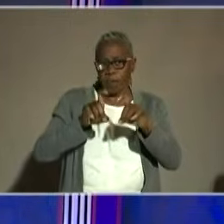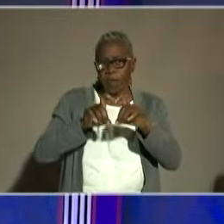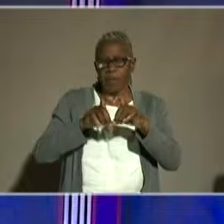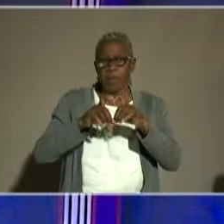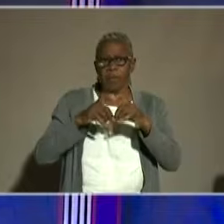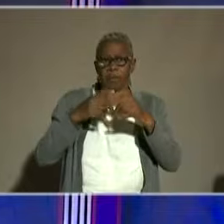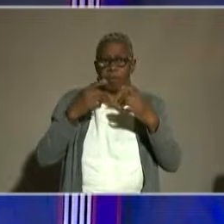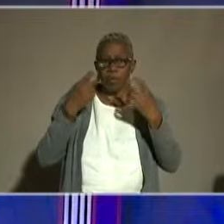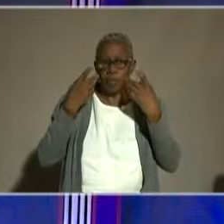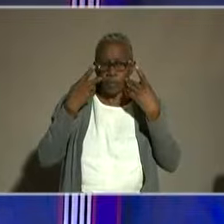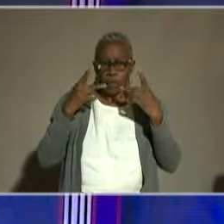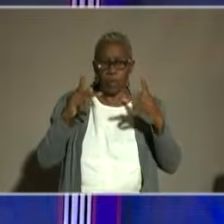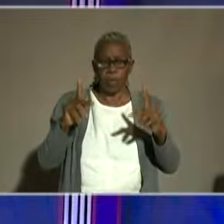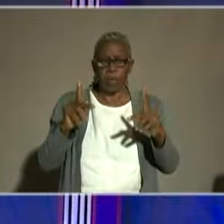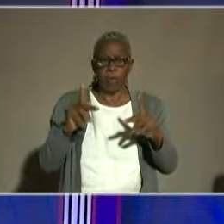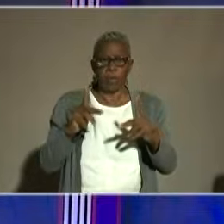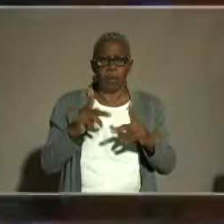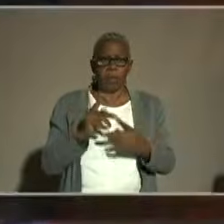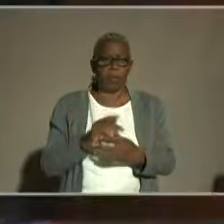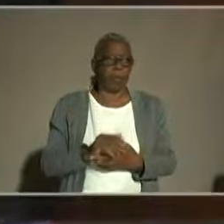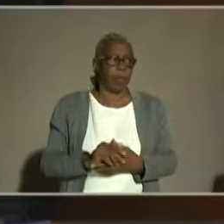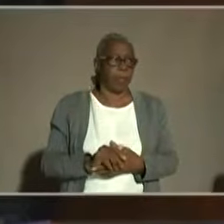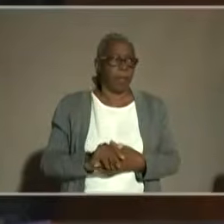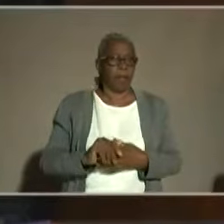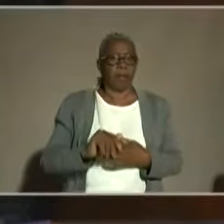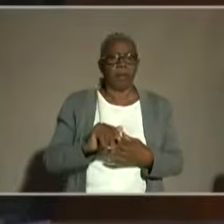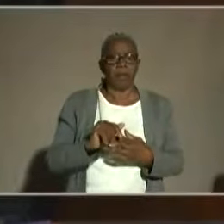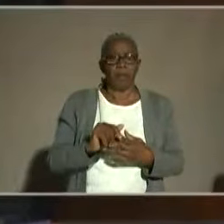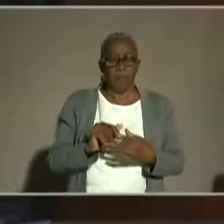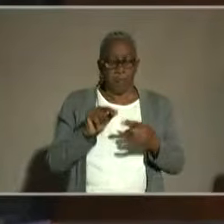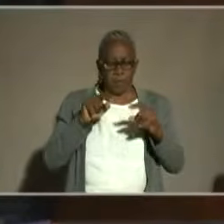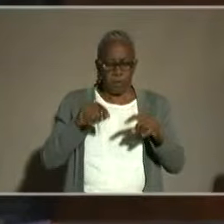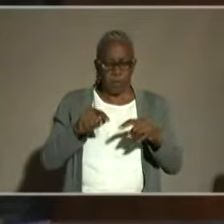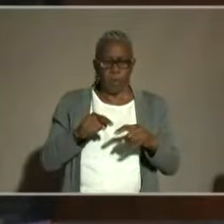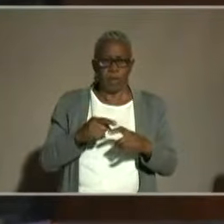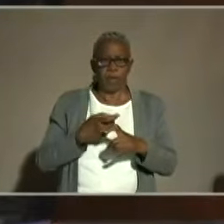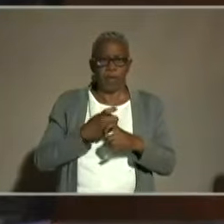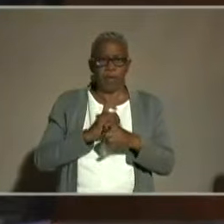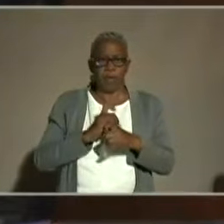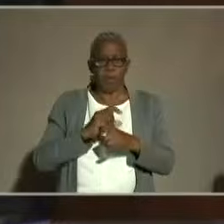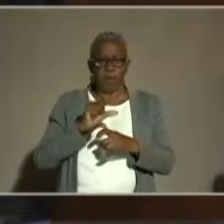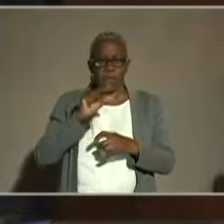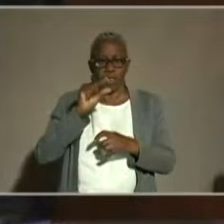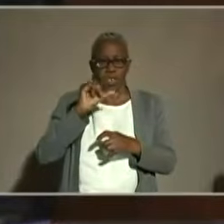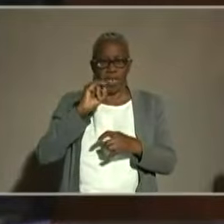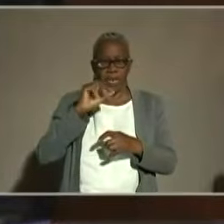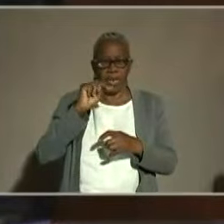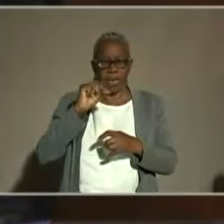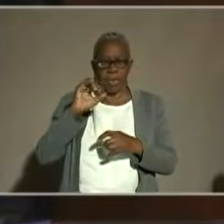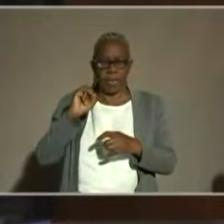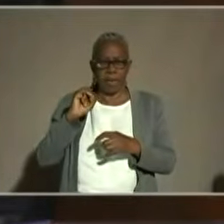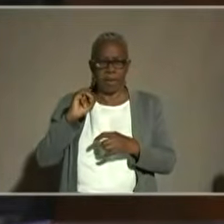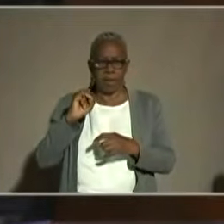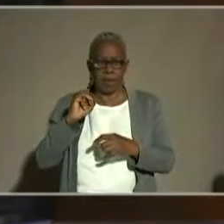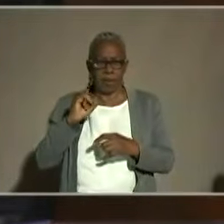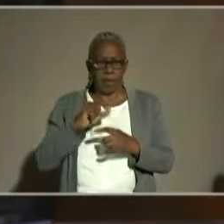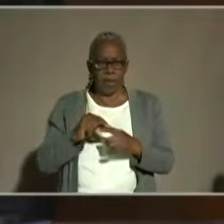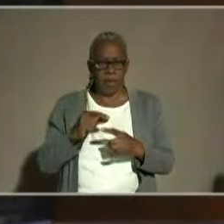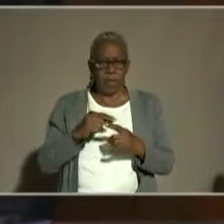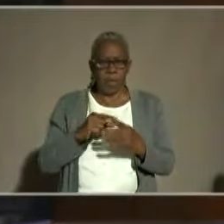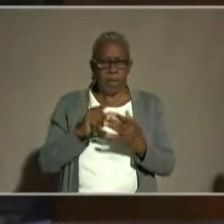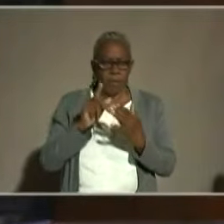media. Amoy Harriet, over to you. This question comes from Janine. Parliament has passed a